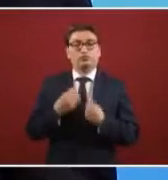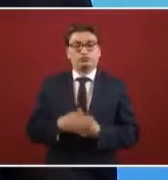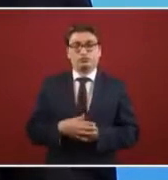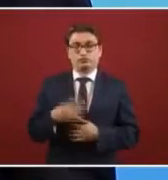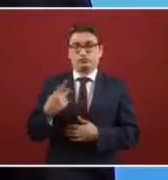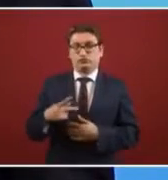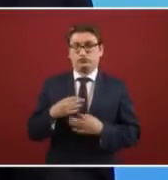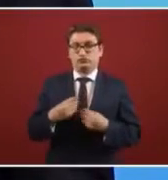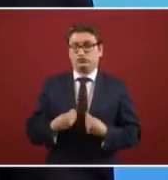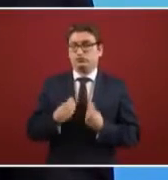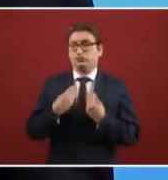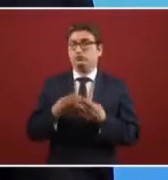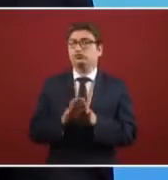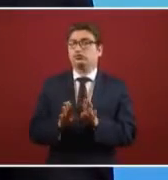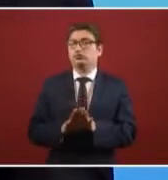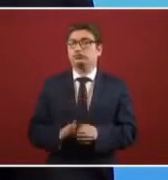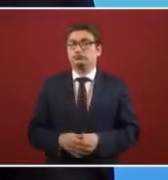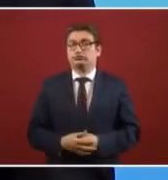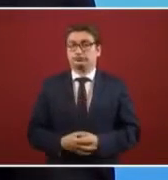they live?